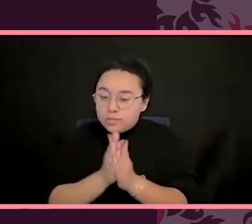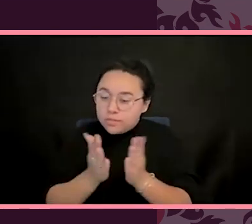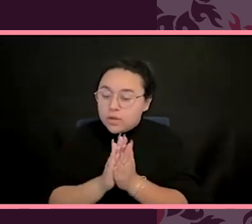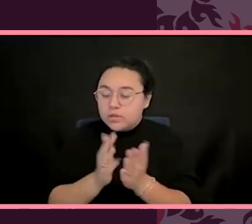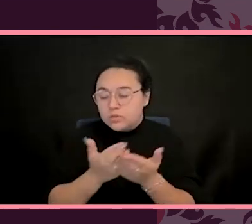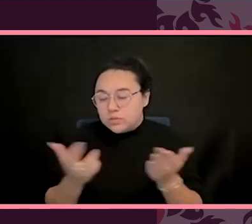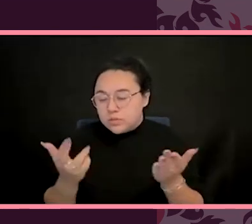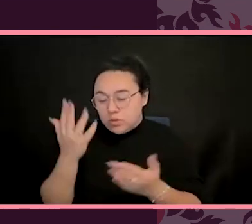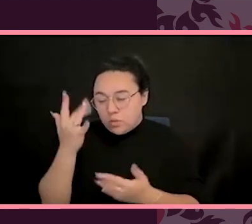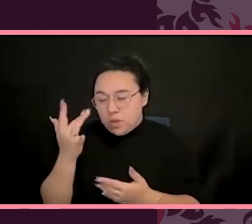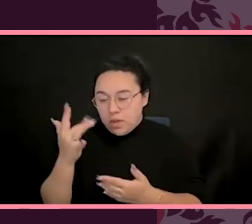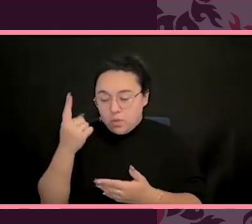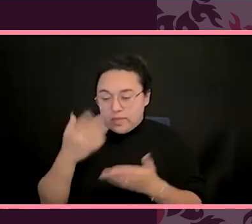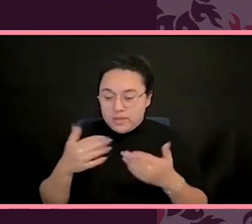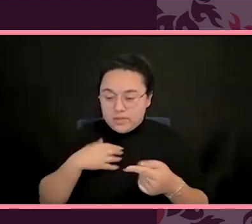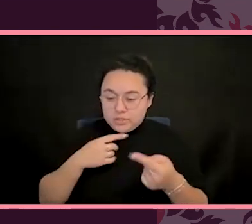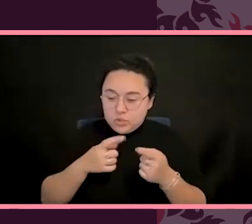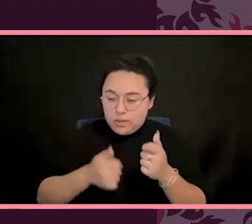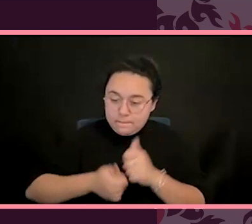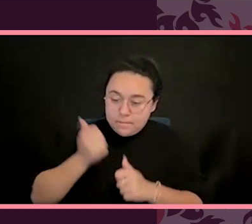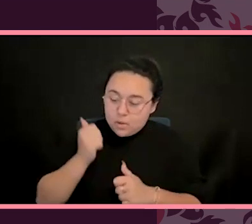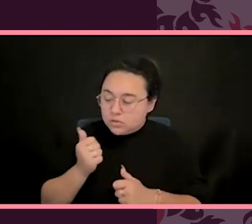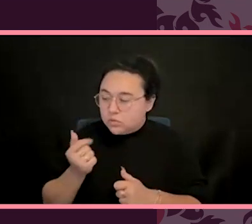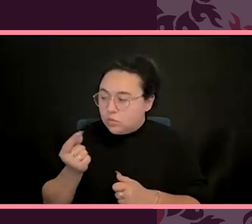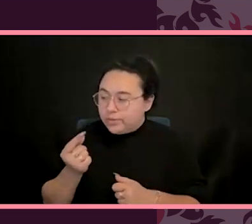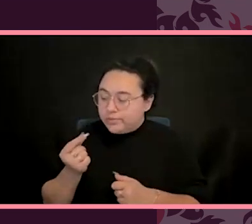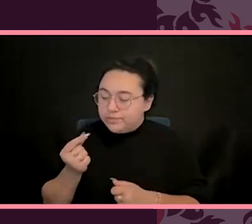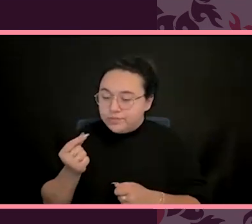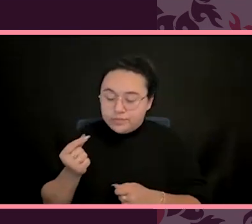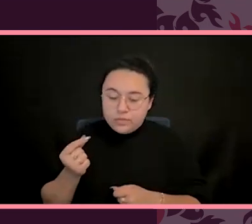there because one of the things that I've struggled with the most has been